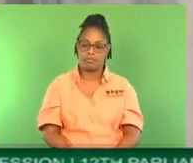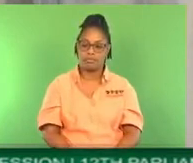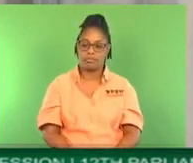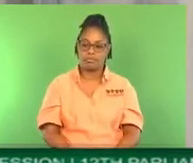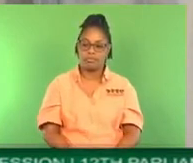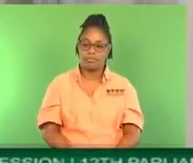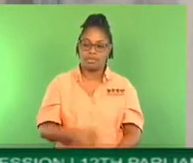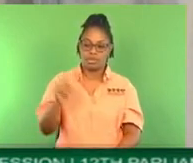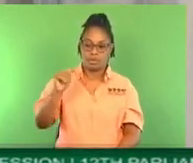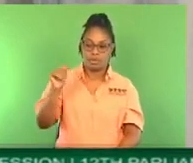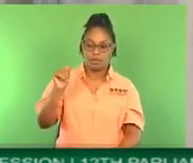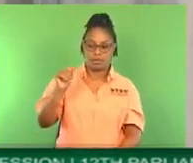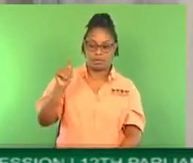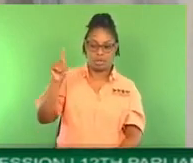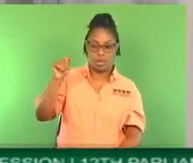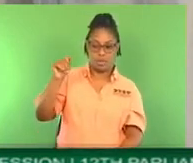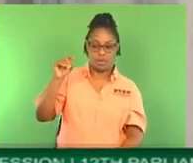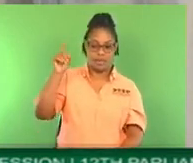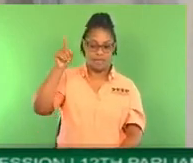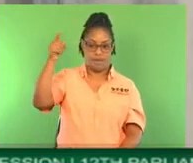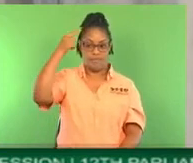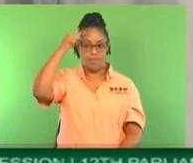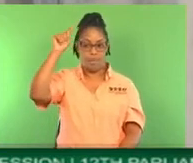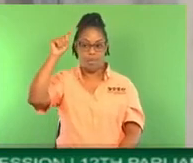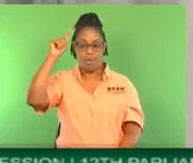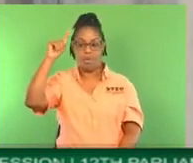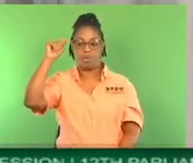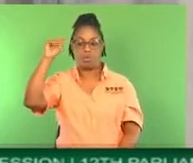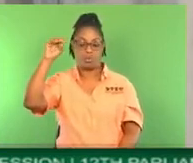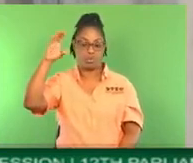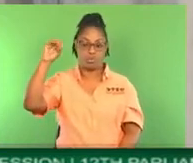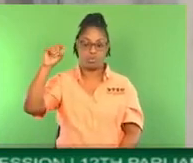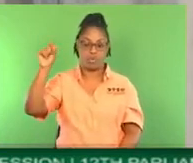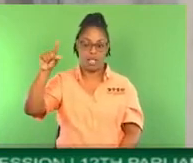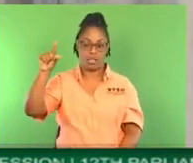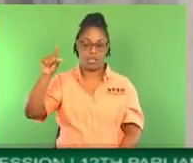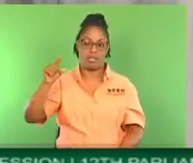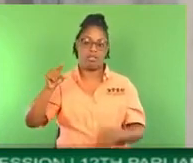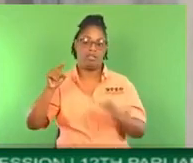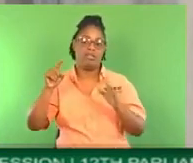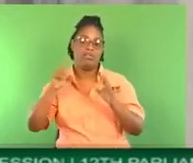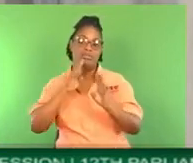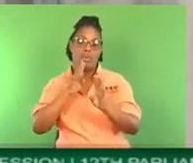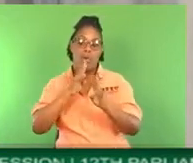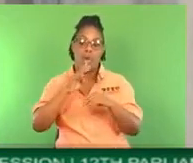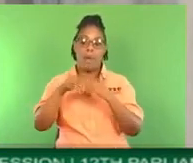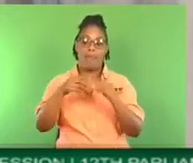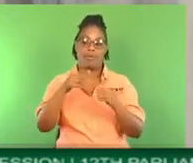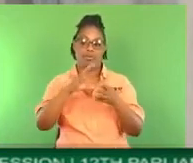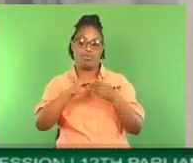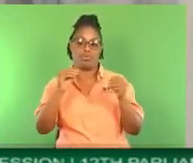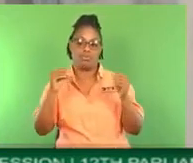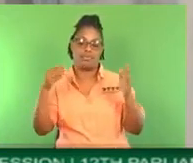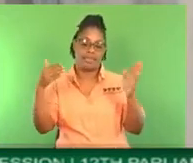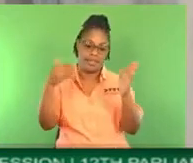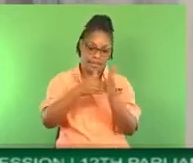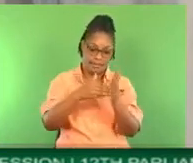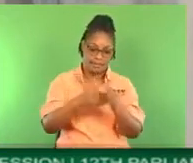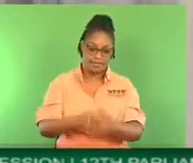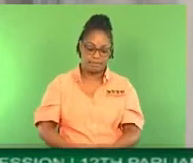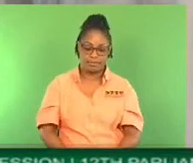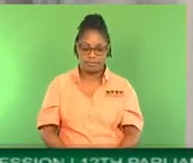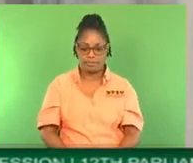Grande. The first one is the indoor sporting facility, and it has taken 8 years, and I'm very